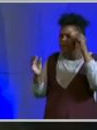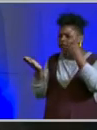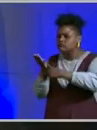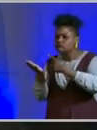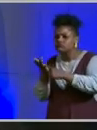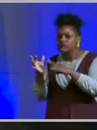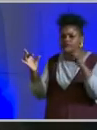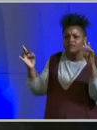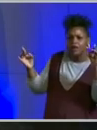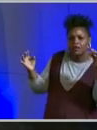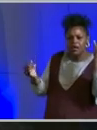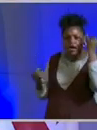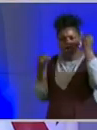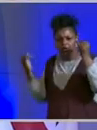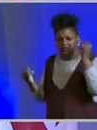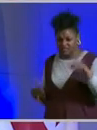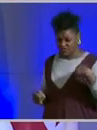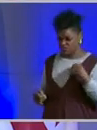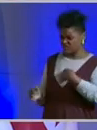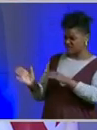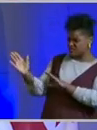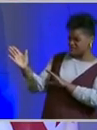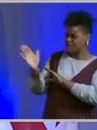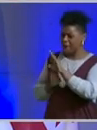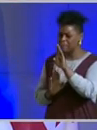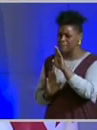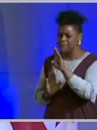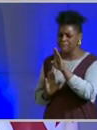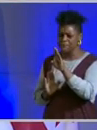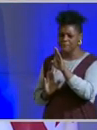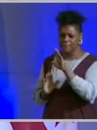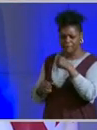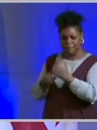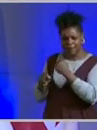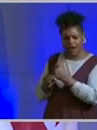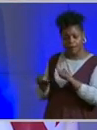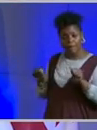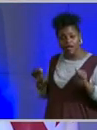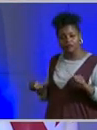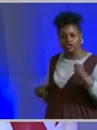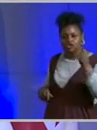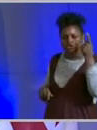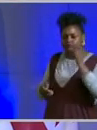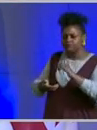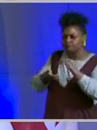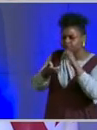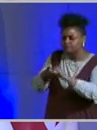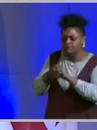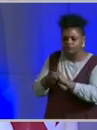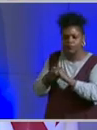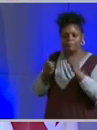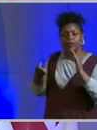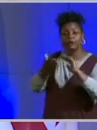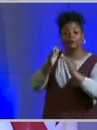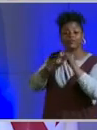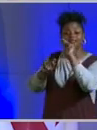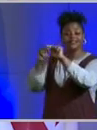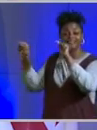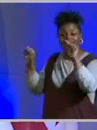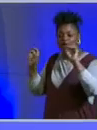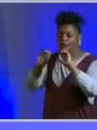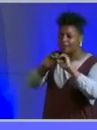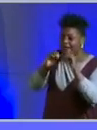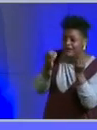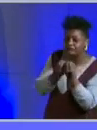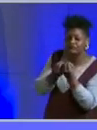helped inform the development of this new tool, and that was only made possible because of the partnership of many community organizations and schools